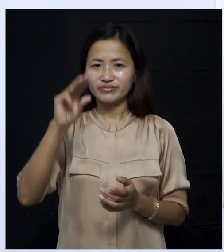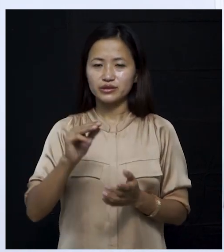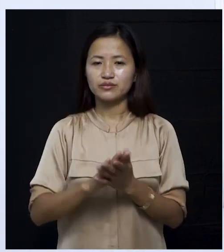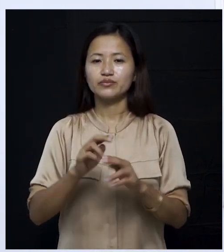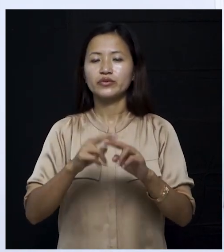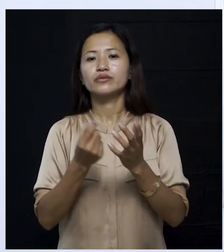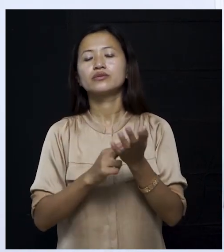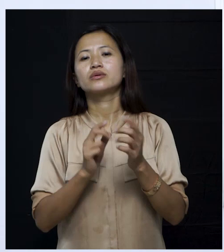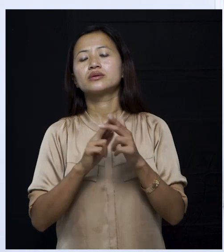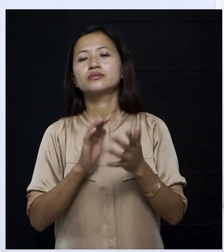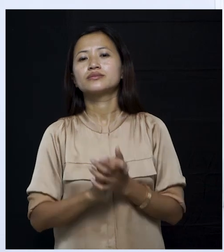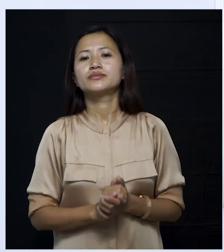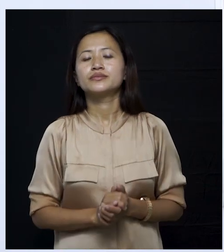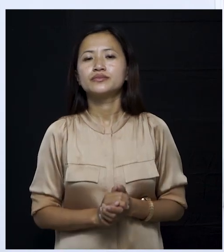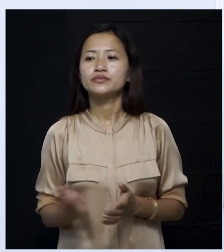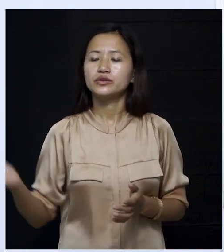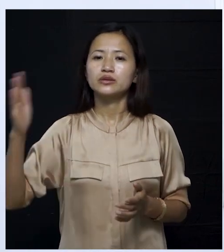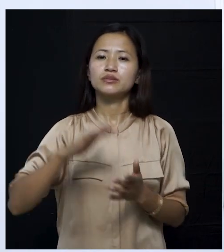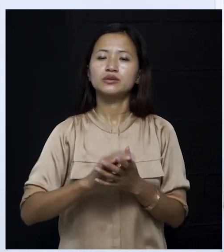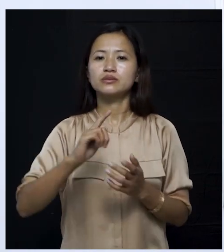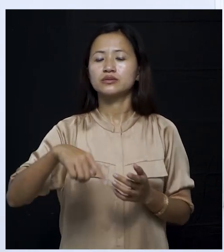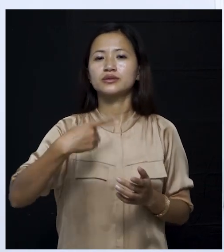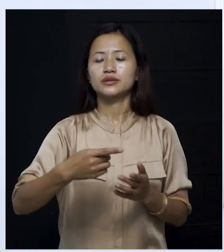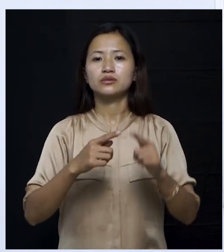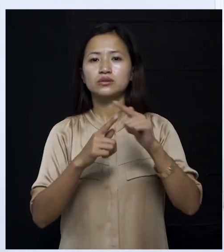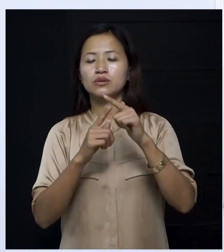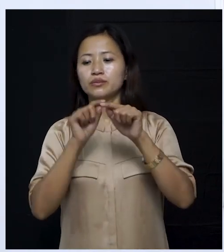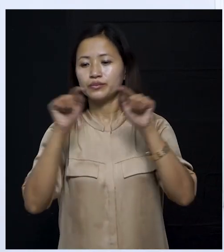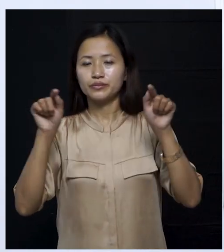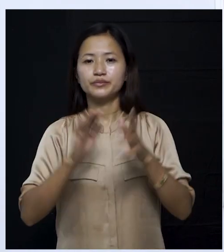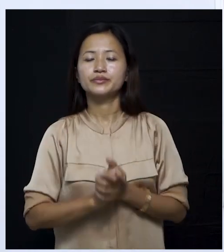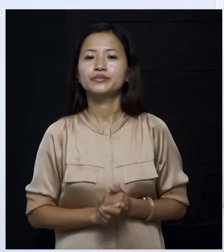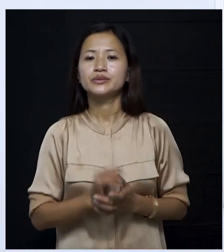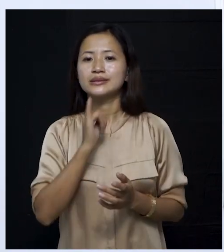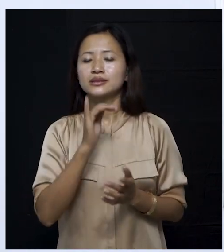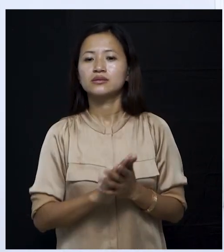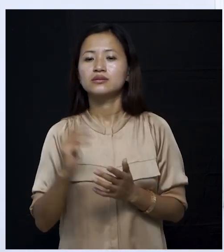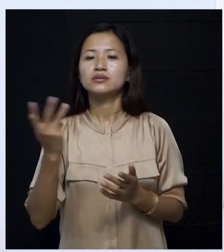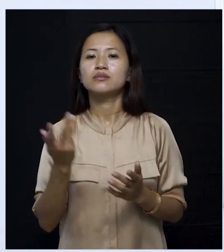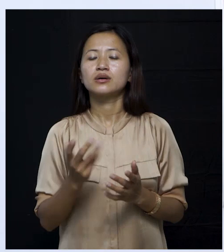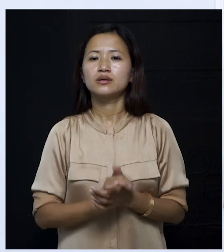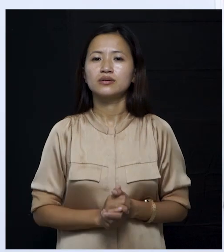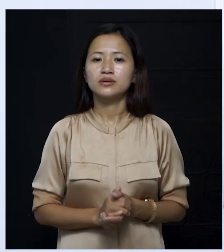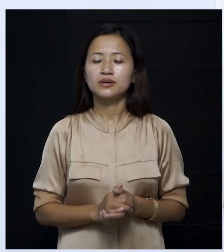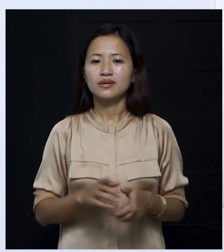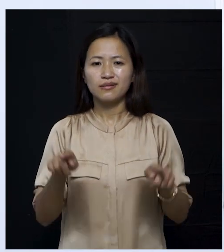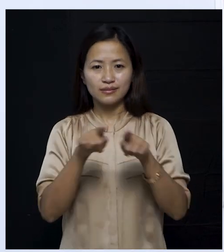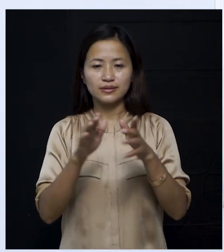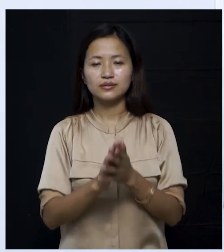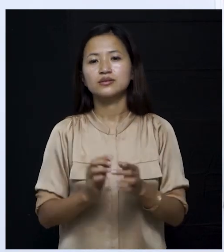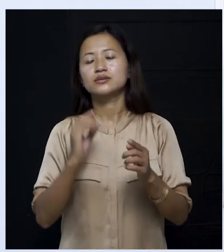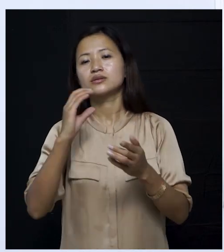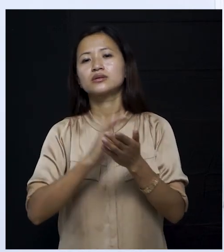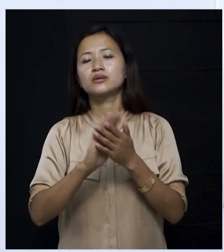Okay, then coming to the next topic. The next topic is also somehow like the cheat